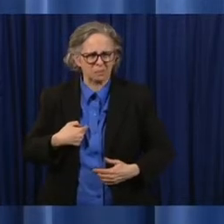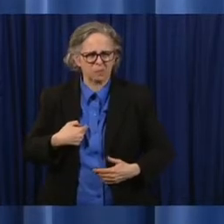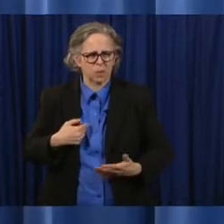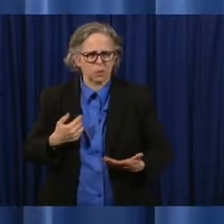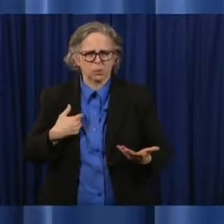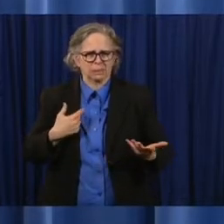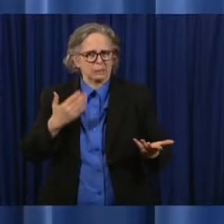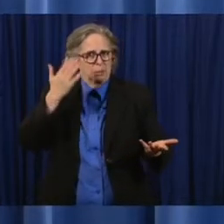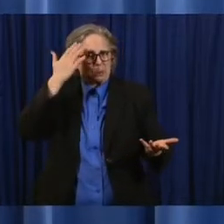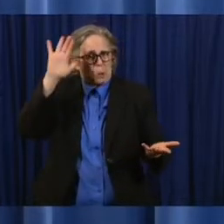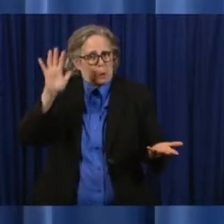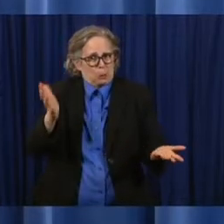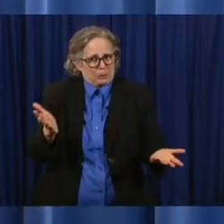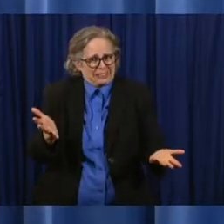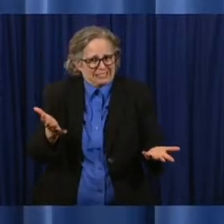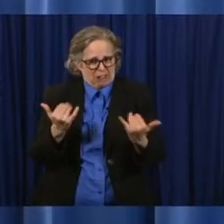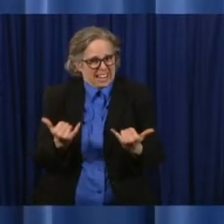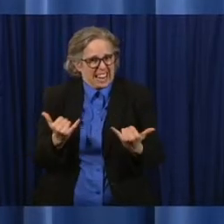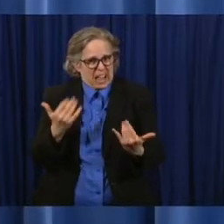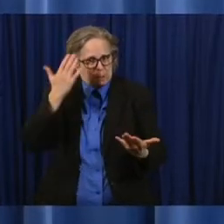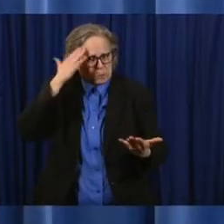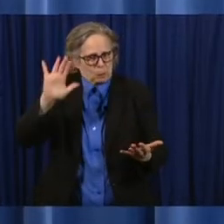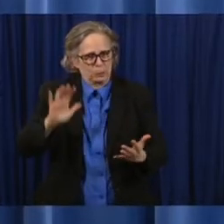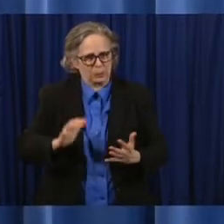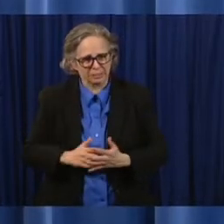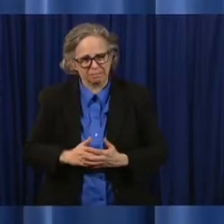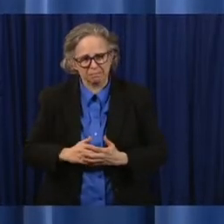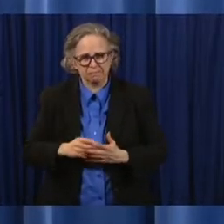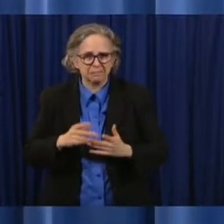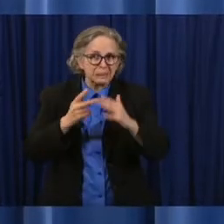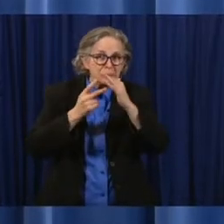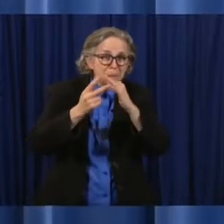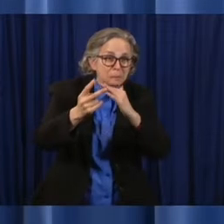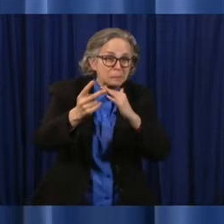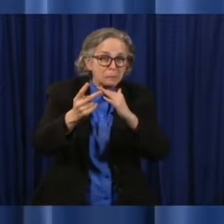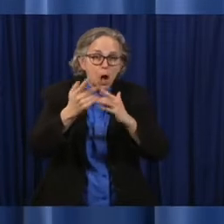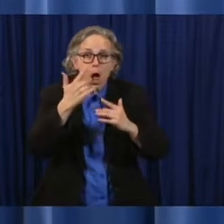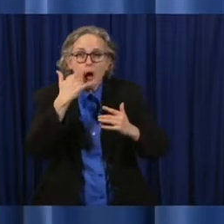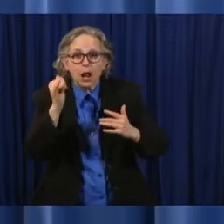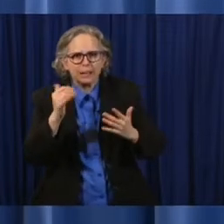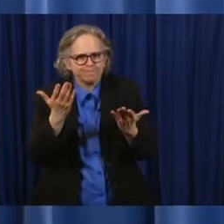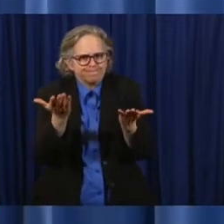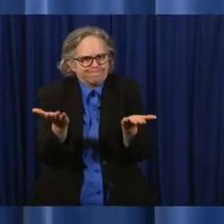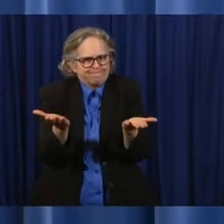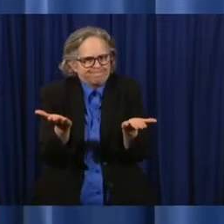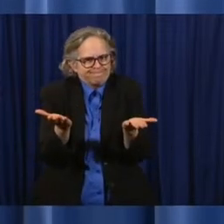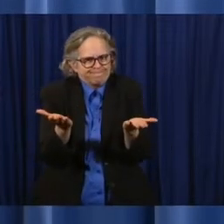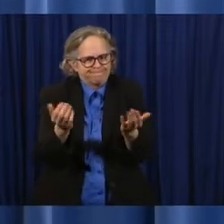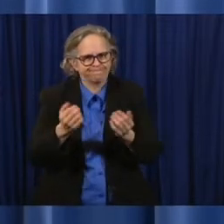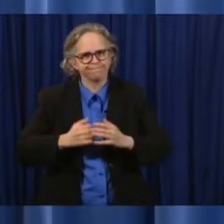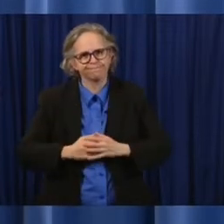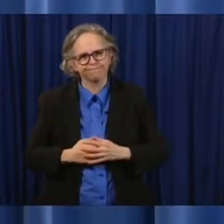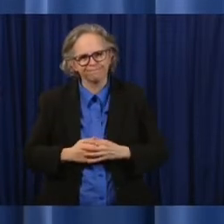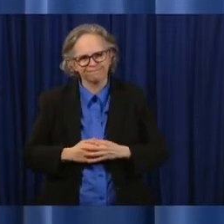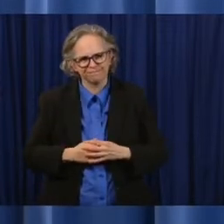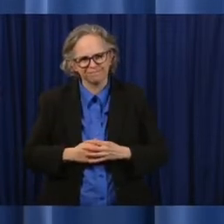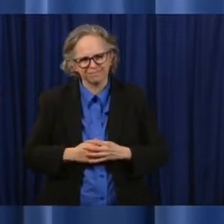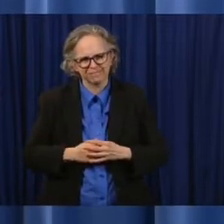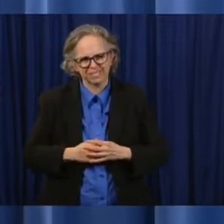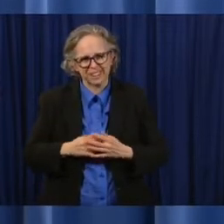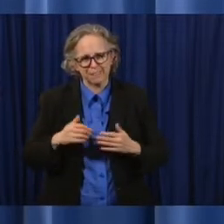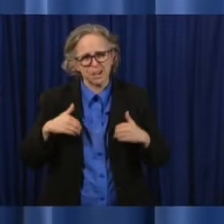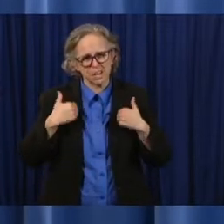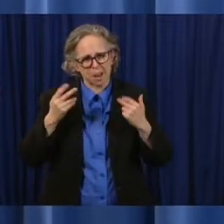yet. We don't know exactly where we will be at that time. So it is, for our young people,